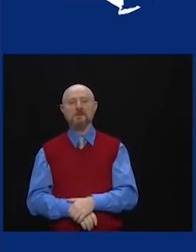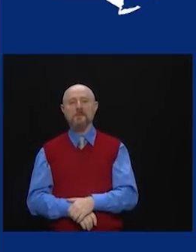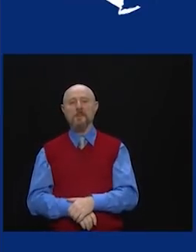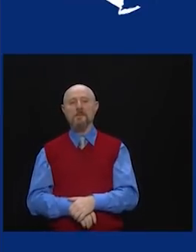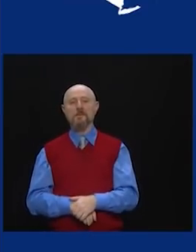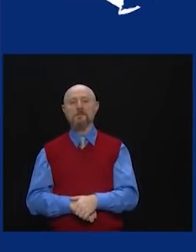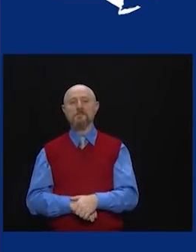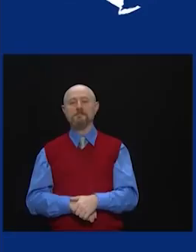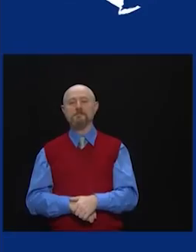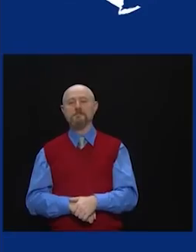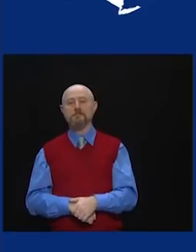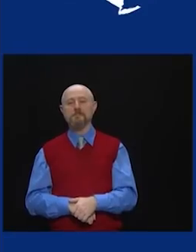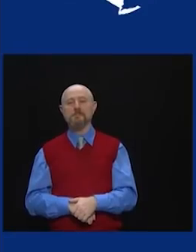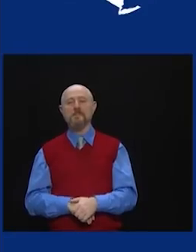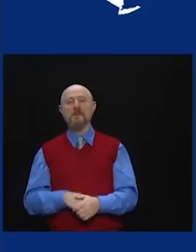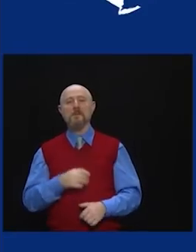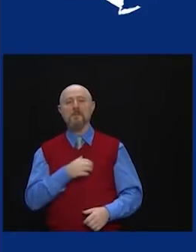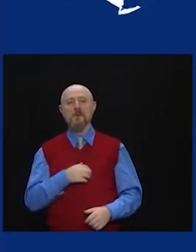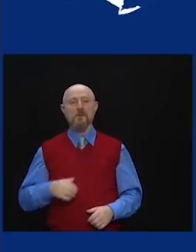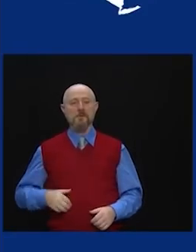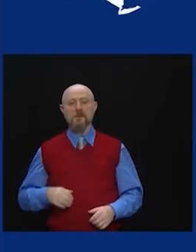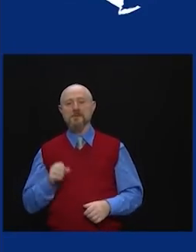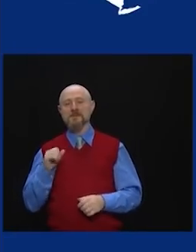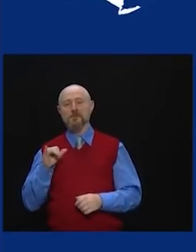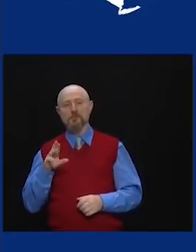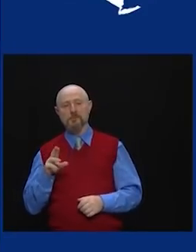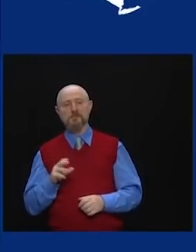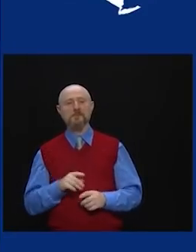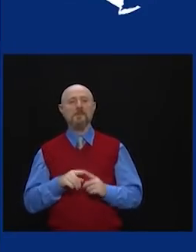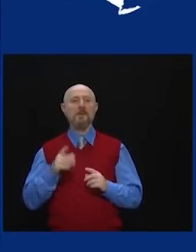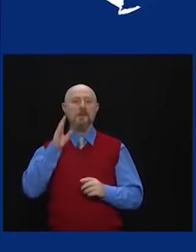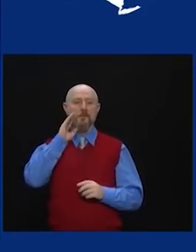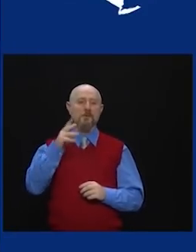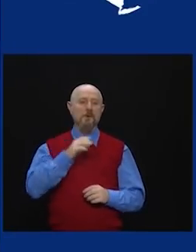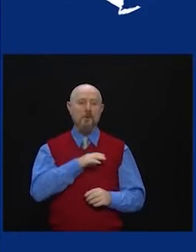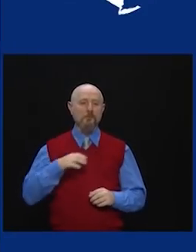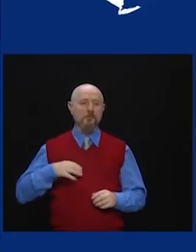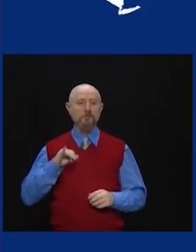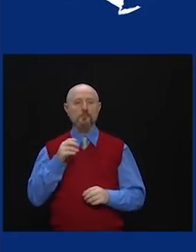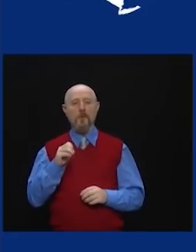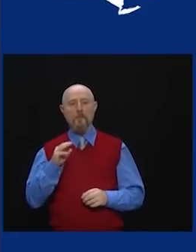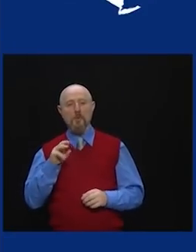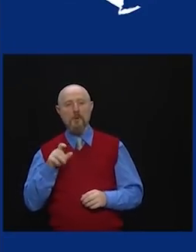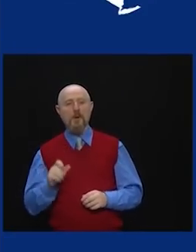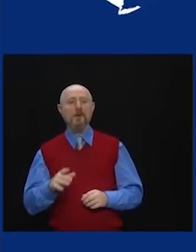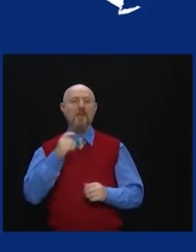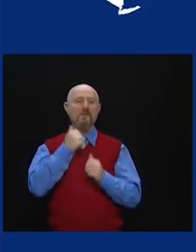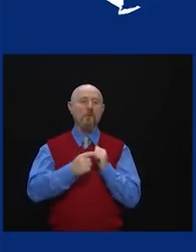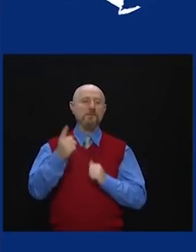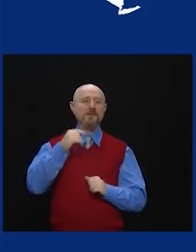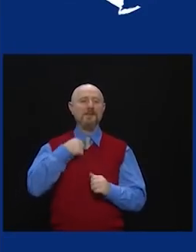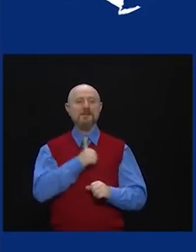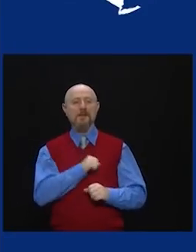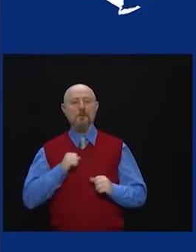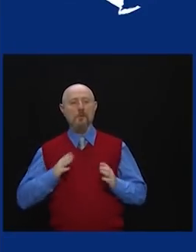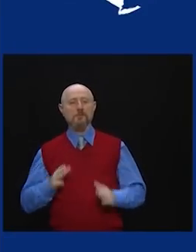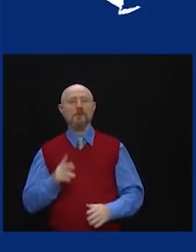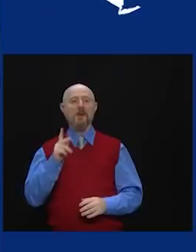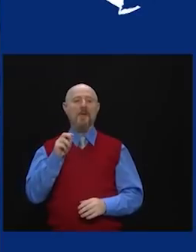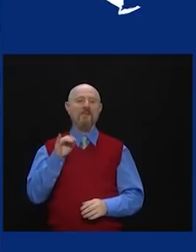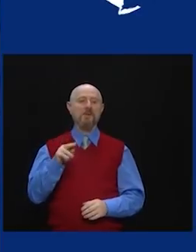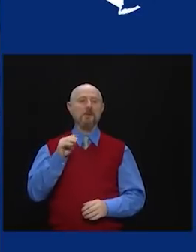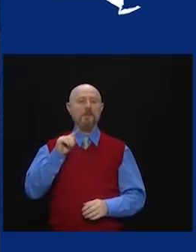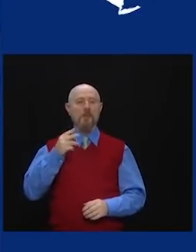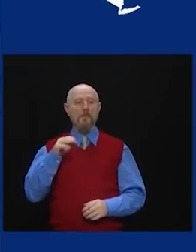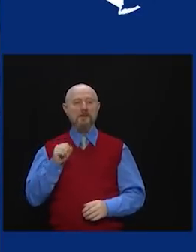Syracuse Mayor Ben Walsh here. This is Mayor-elect Malik Evans from Rochester, New York. This is Congressman Joe Morelli. Hi, everyone. This is Senator Kevin Thomas.